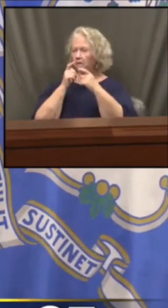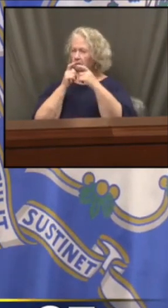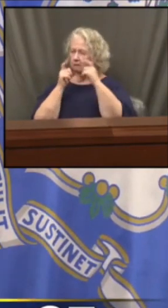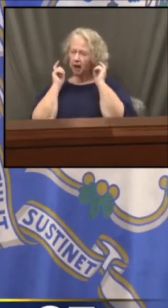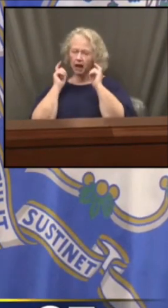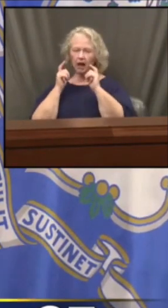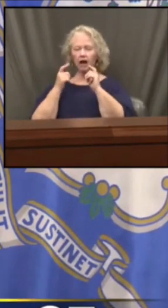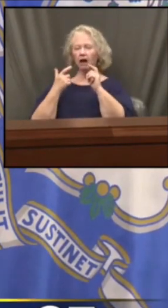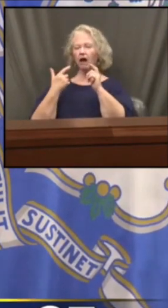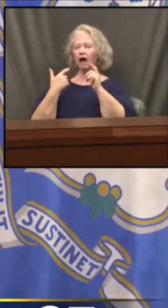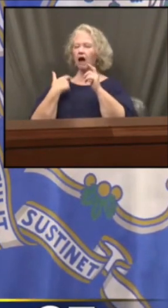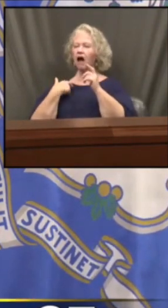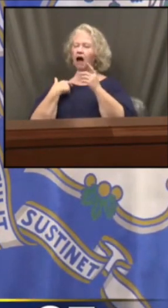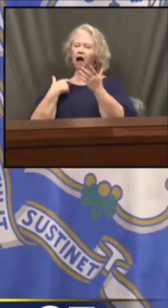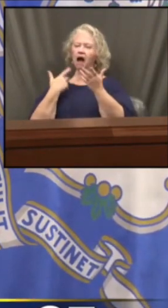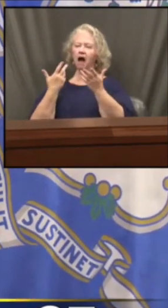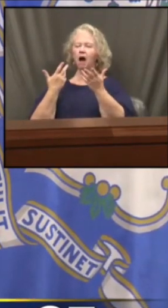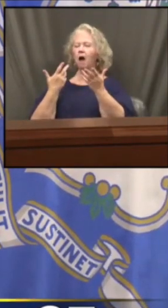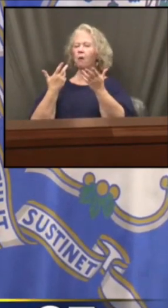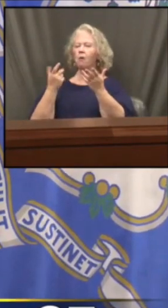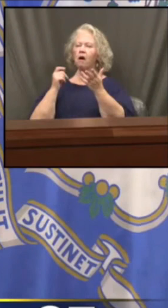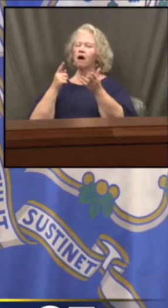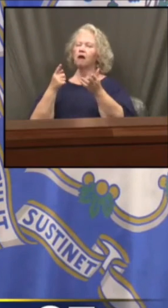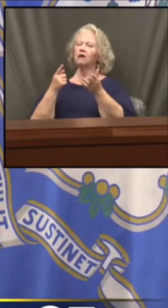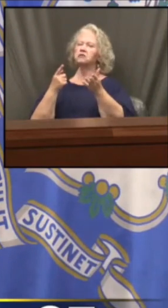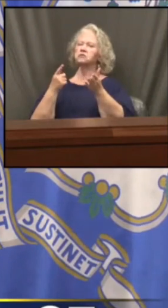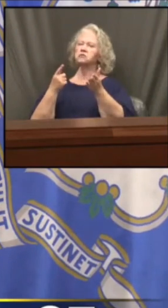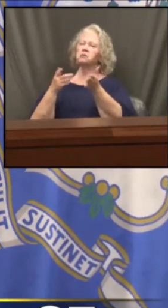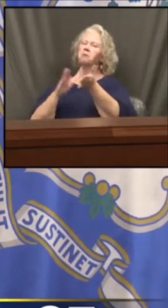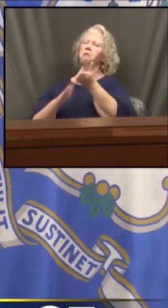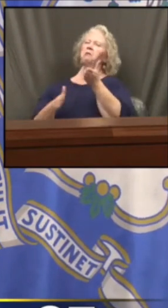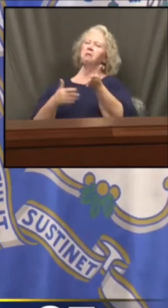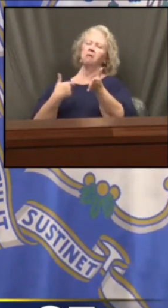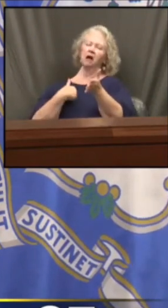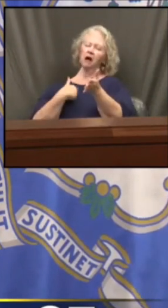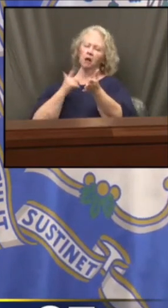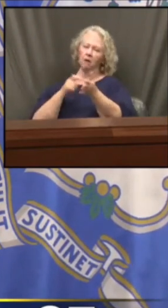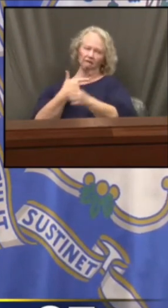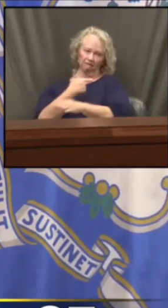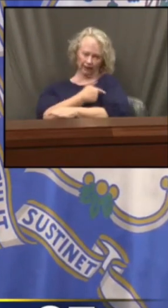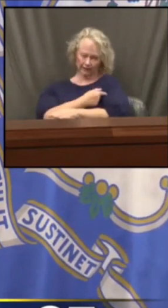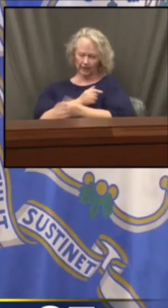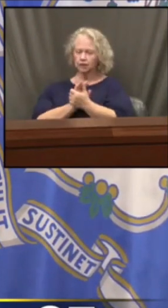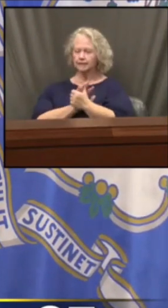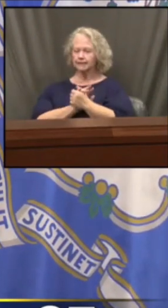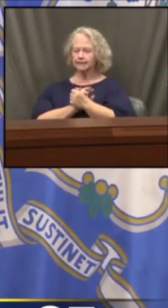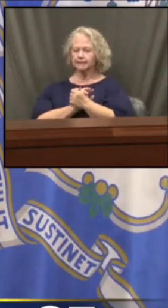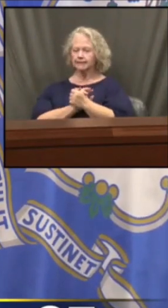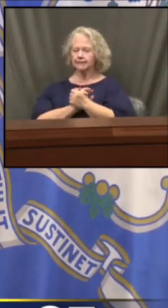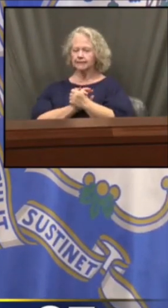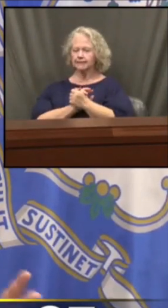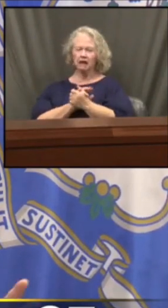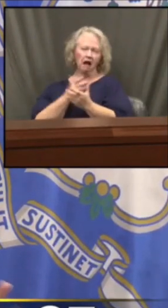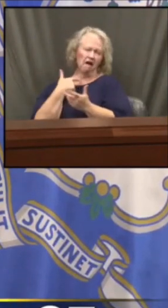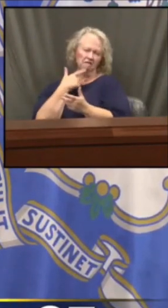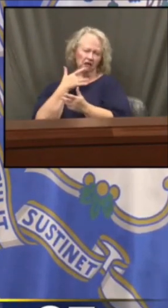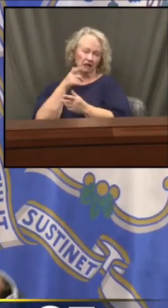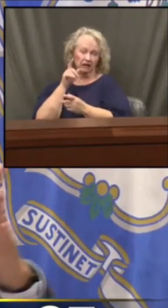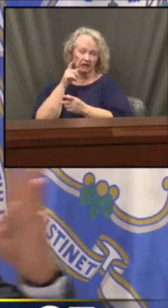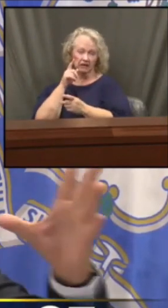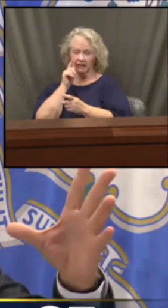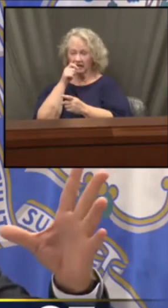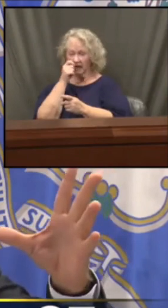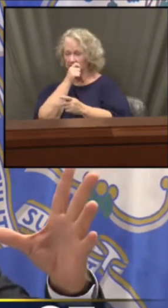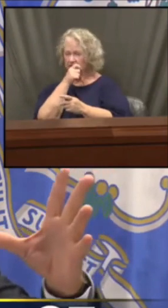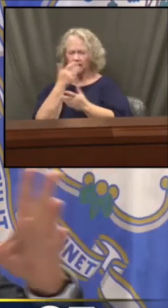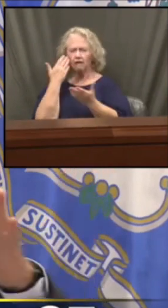bigger exemption so I don't have to be vaccinated, I don't think I have to be tested. The